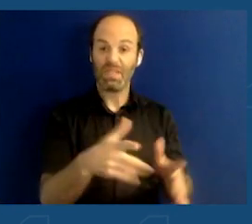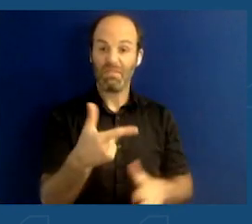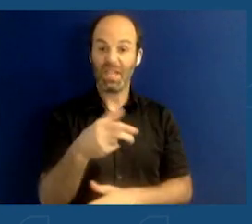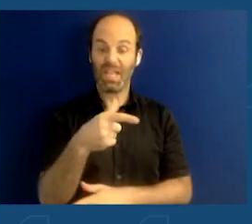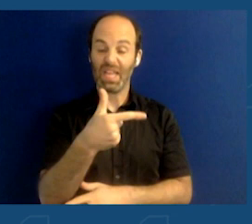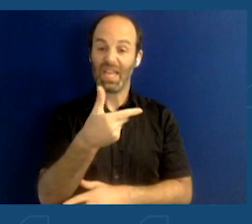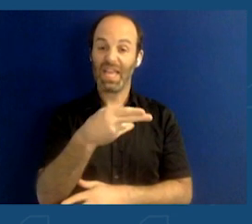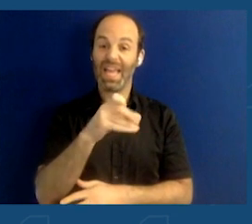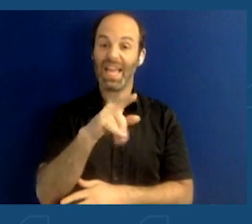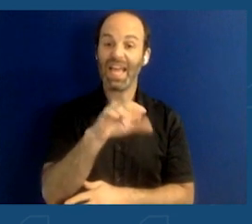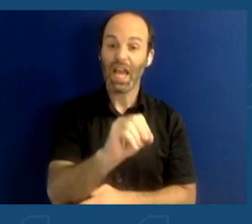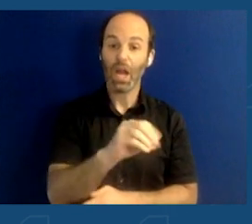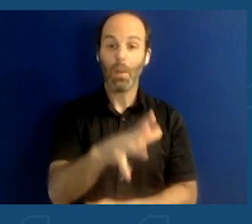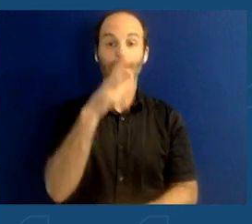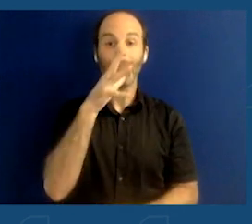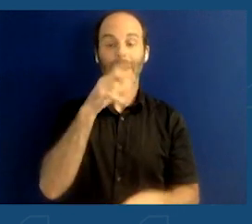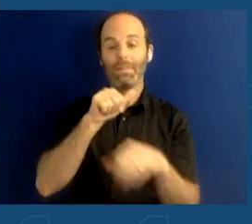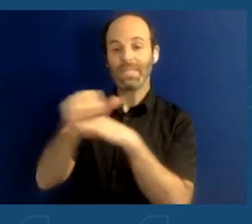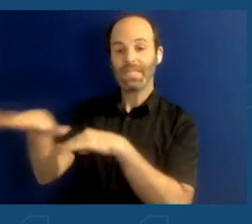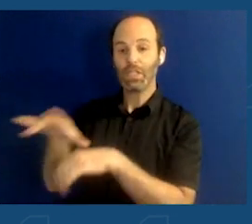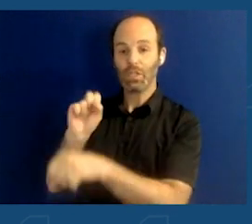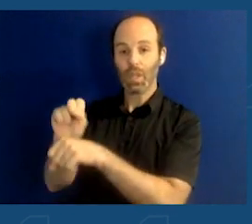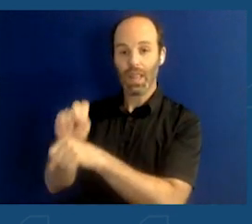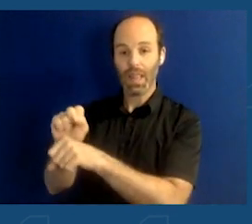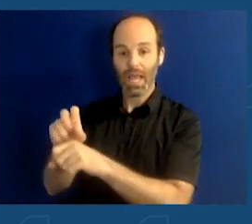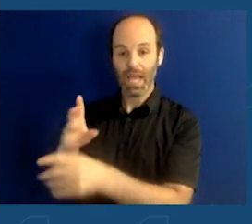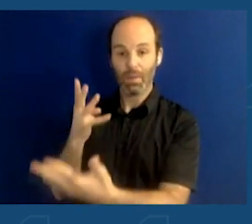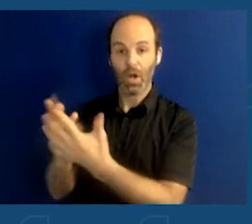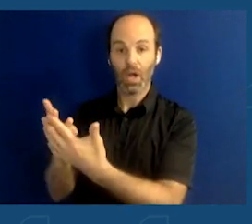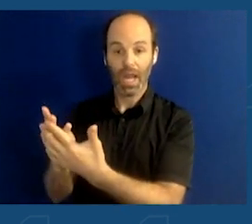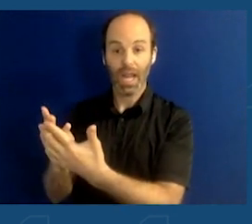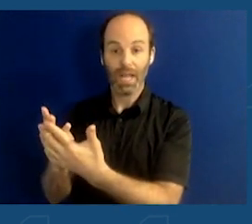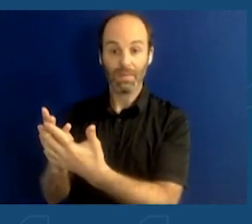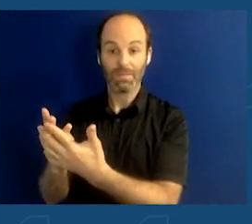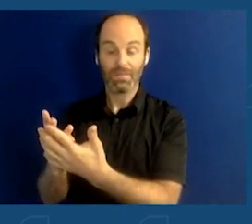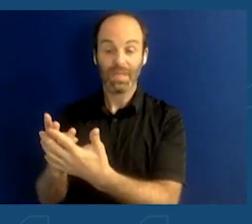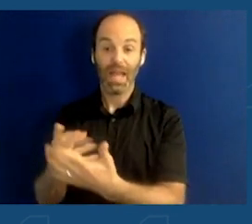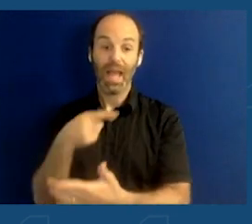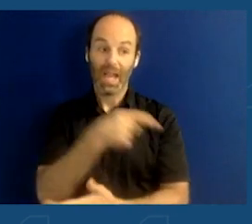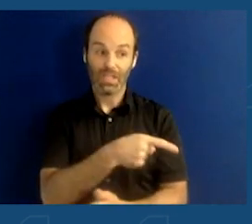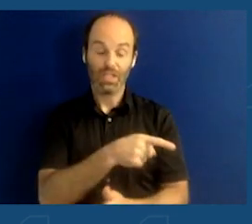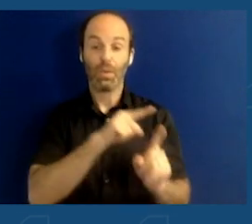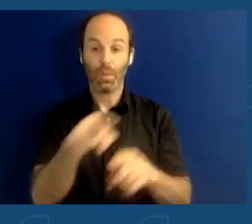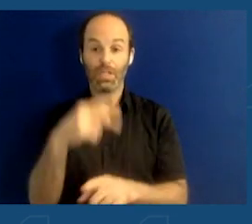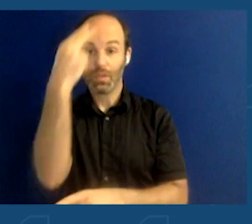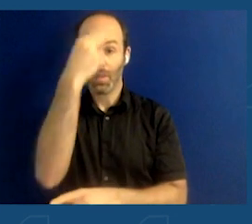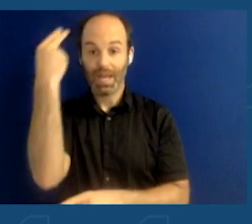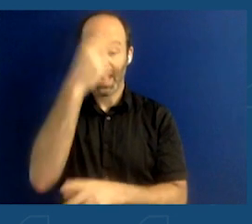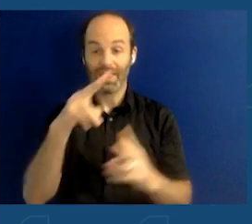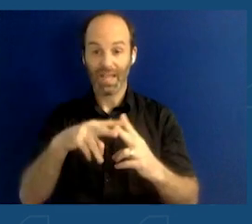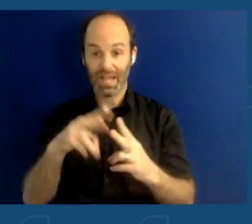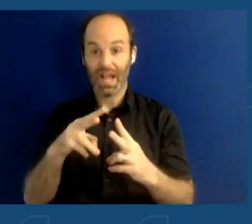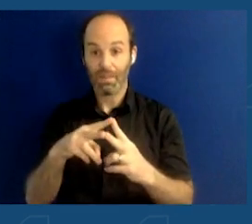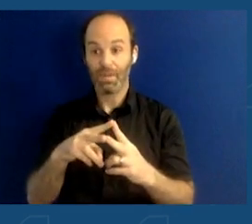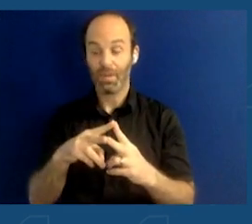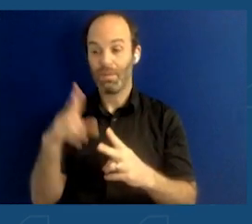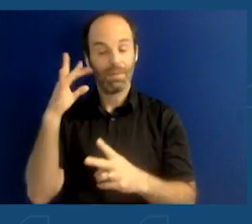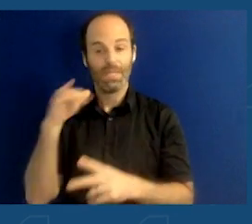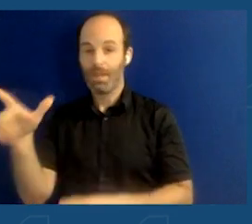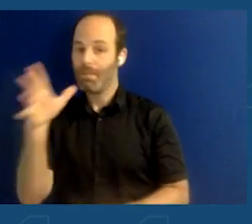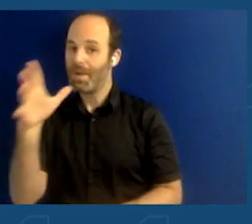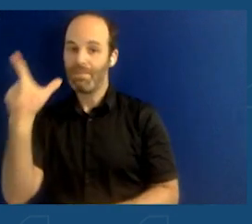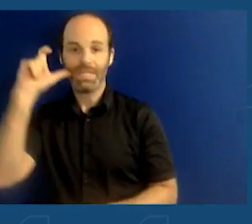camp, and your mom promised you to a Catholic couple, I understand, because she didn't think you'd survive.